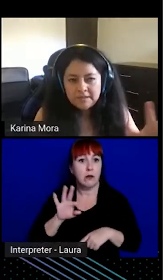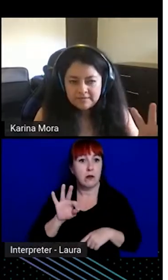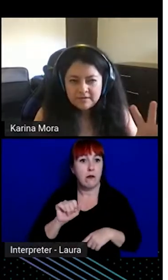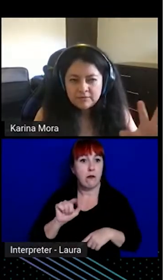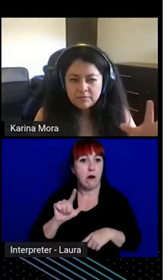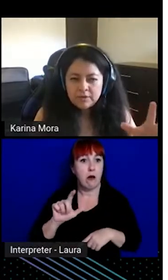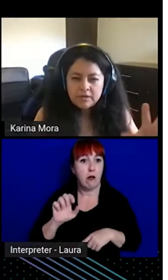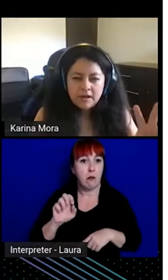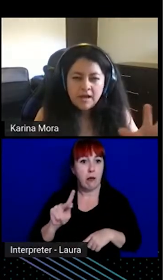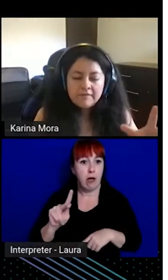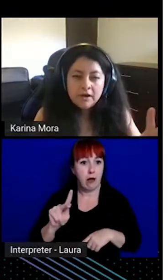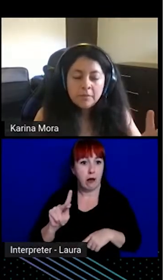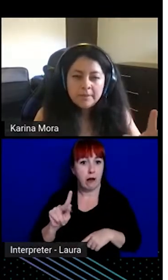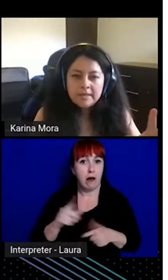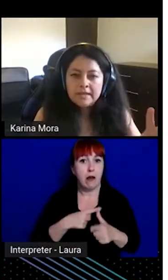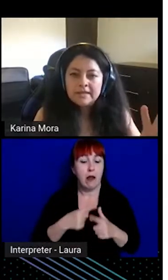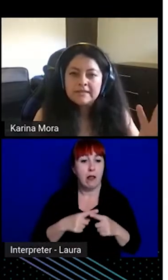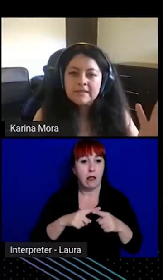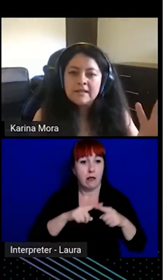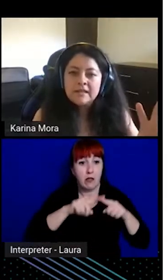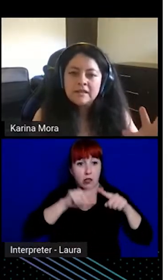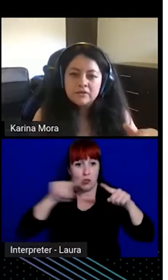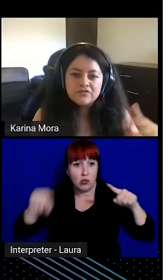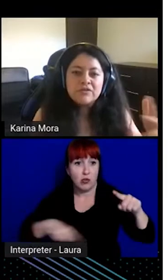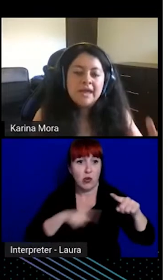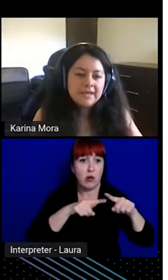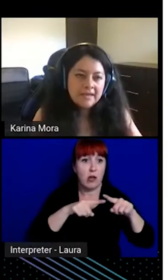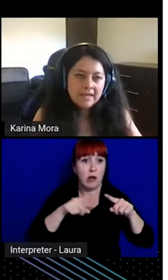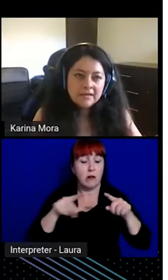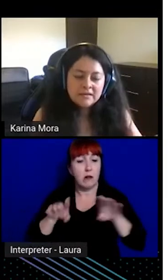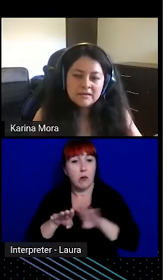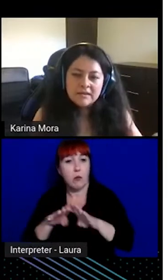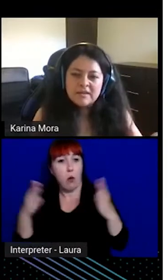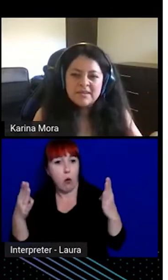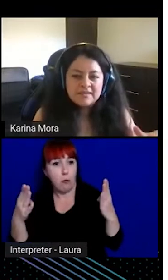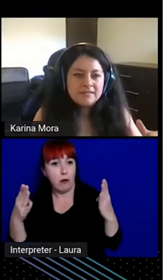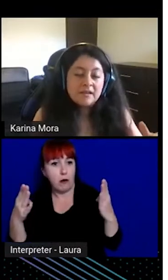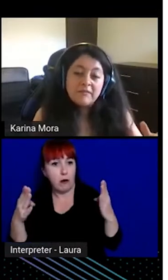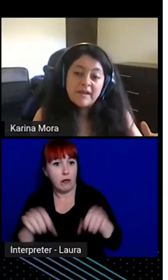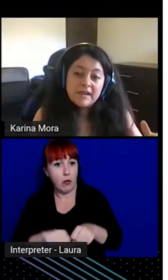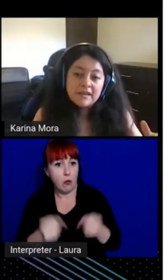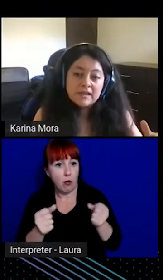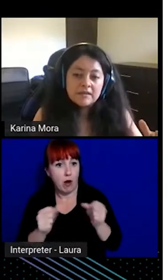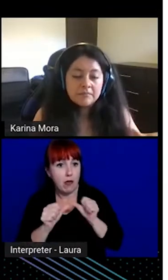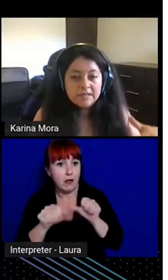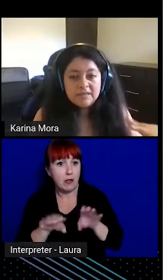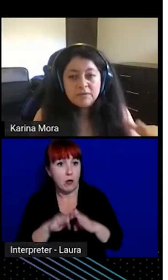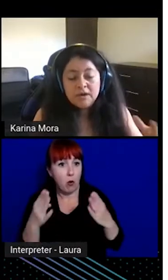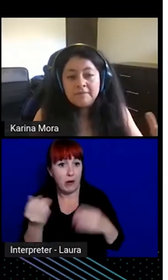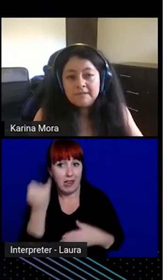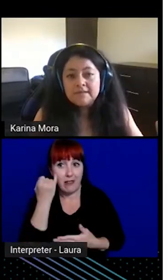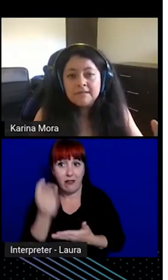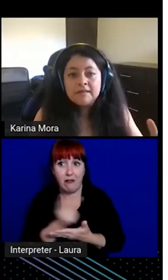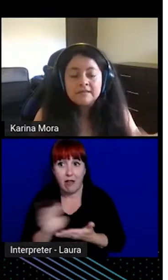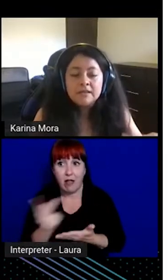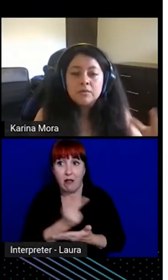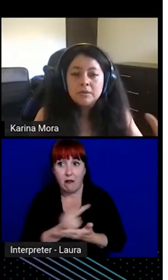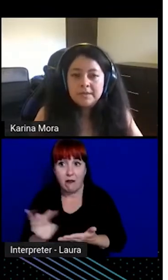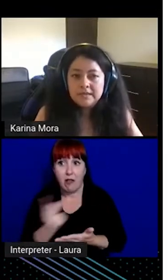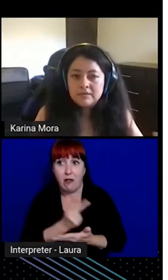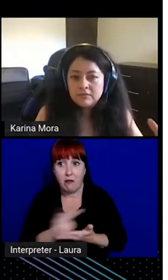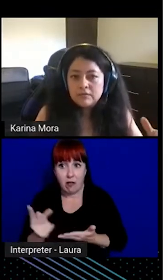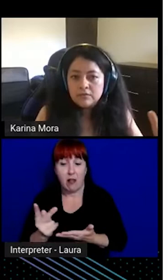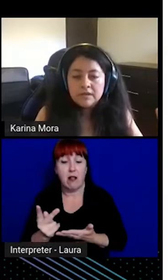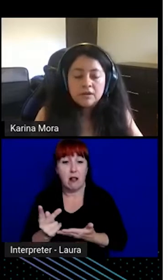will keep the circuit breaker half open until you try again. If it's still failing, but if you have success, then